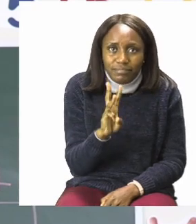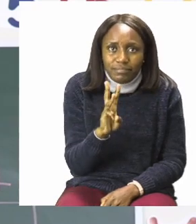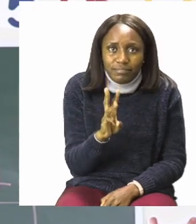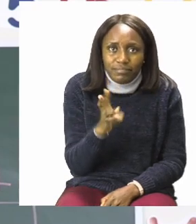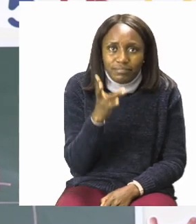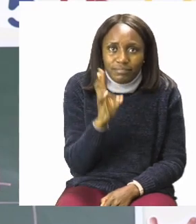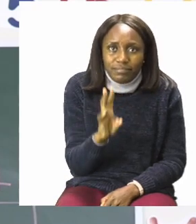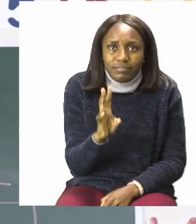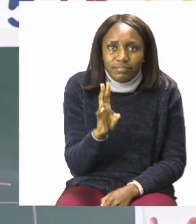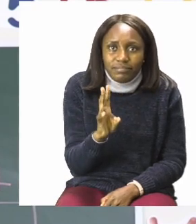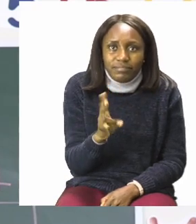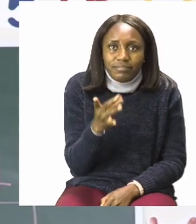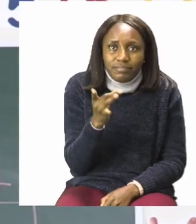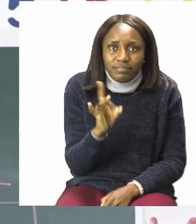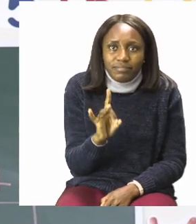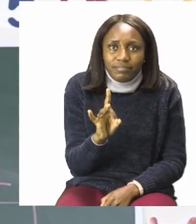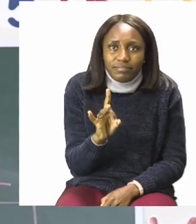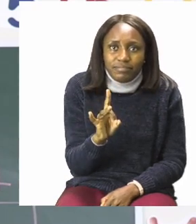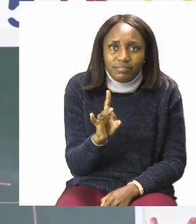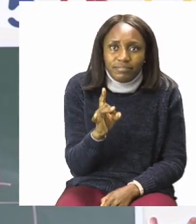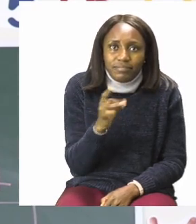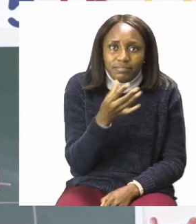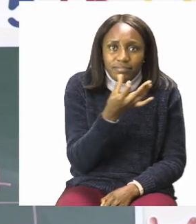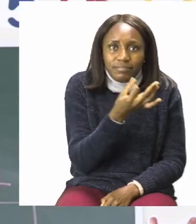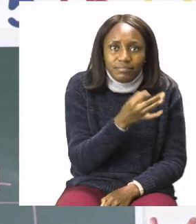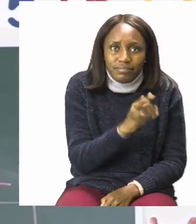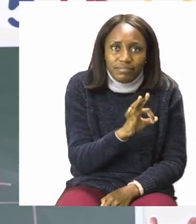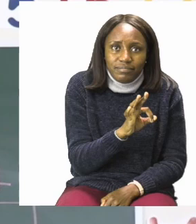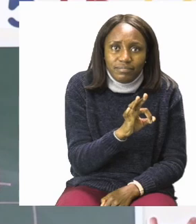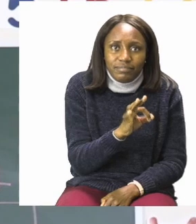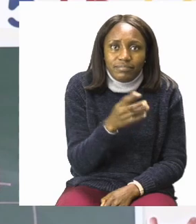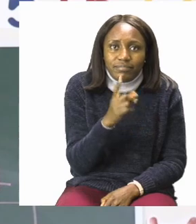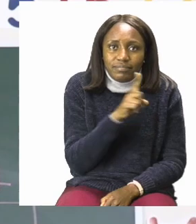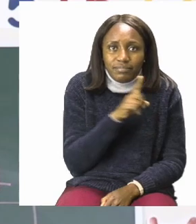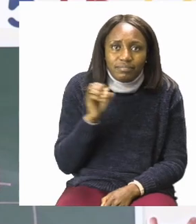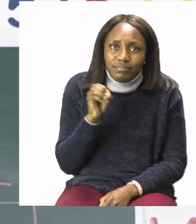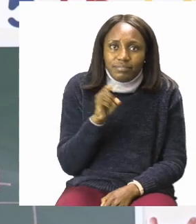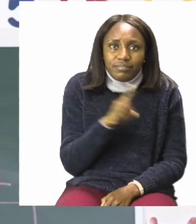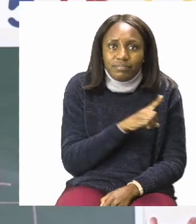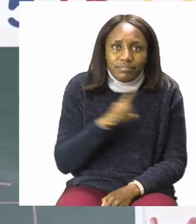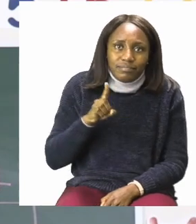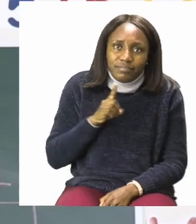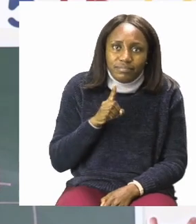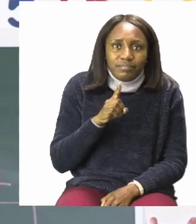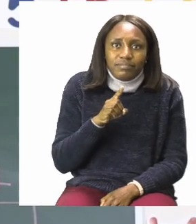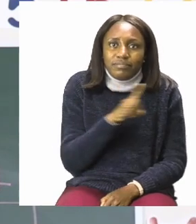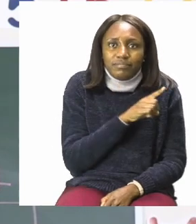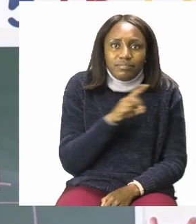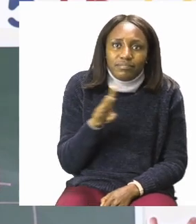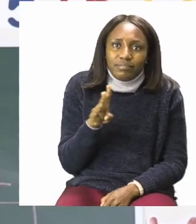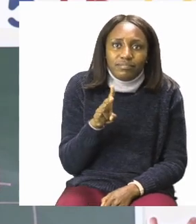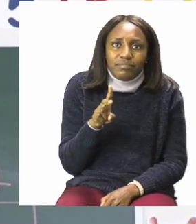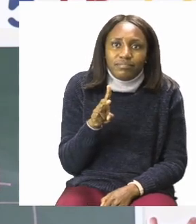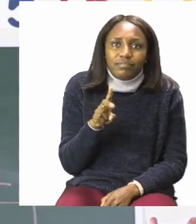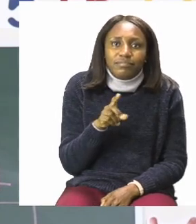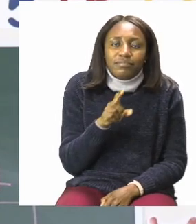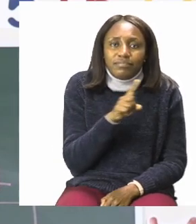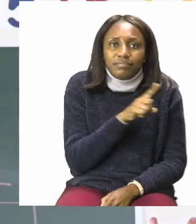6, 7, 8, 9, 10, 11,